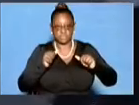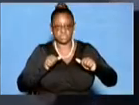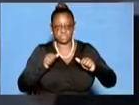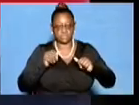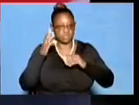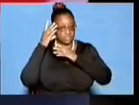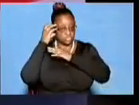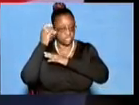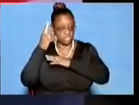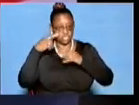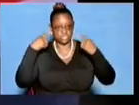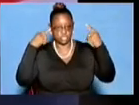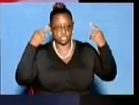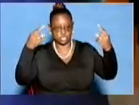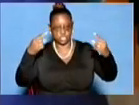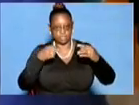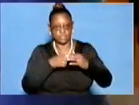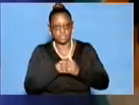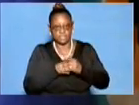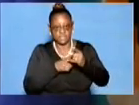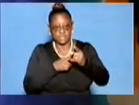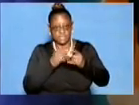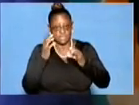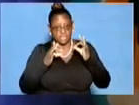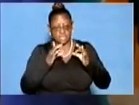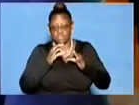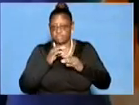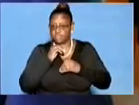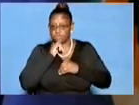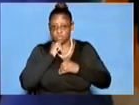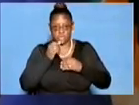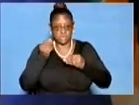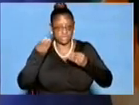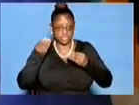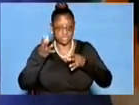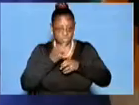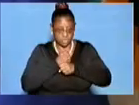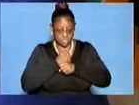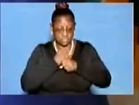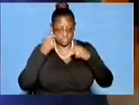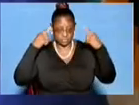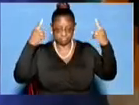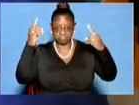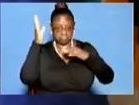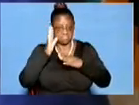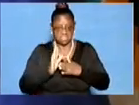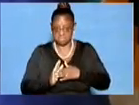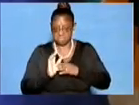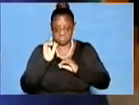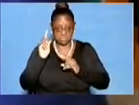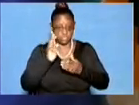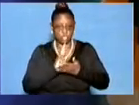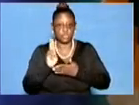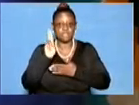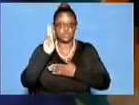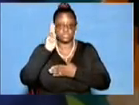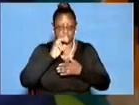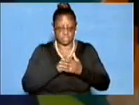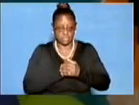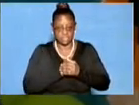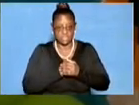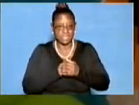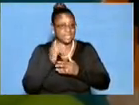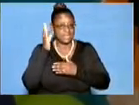and scholarships. Had it not been for scholarship, I wouldn't have gone to university. I wouldn't have been able